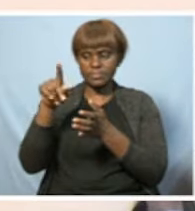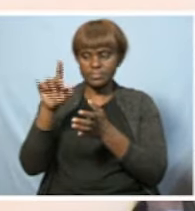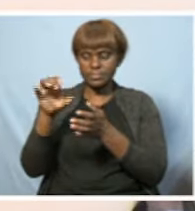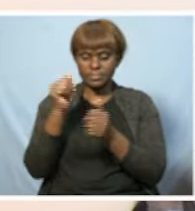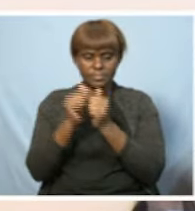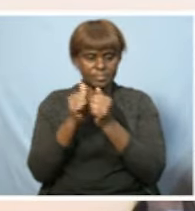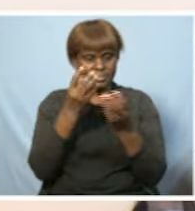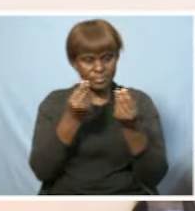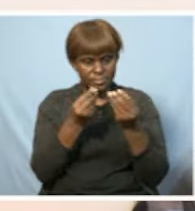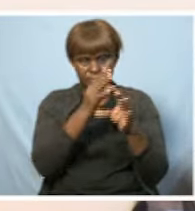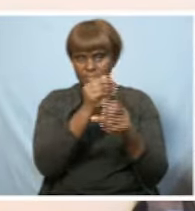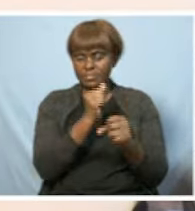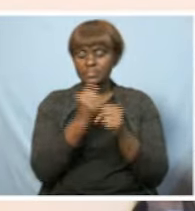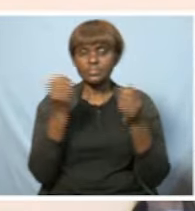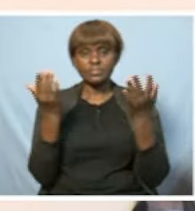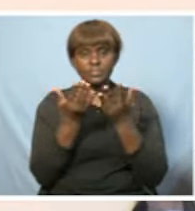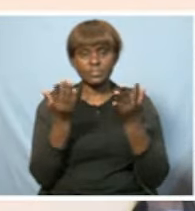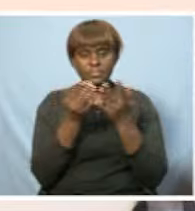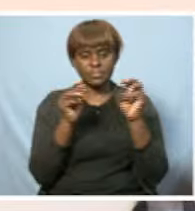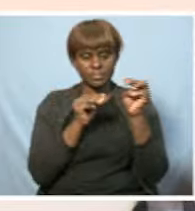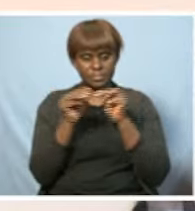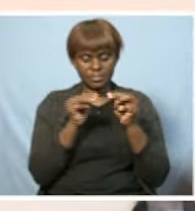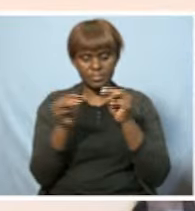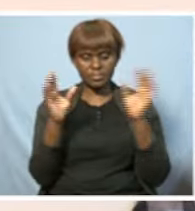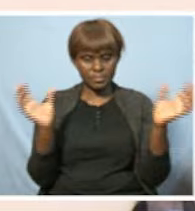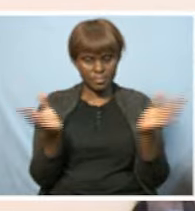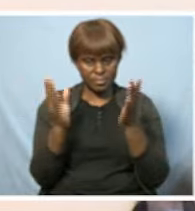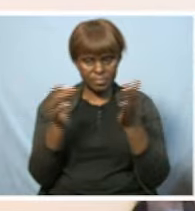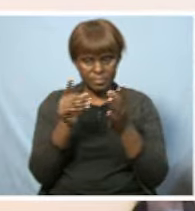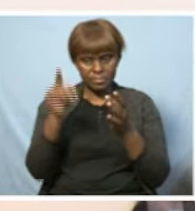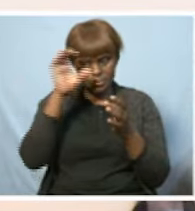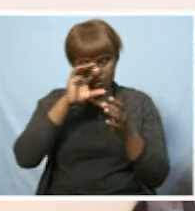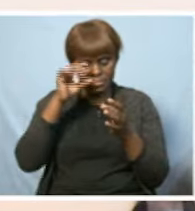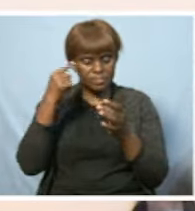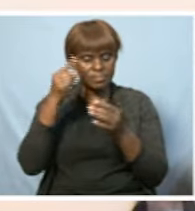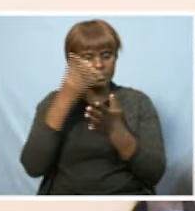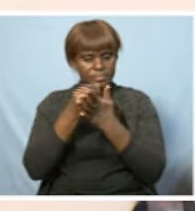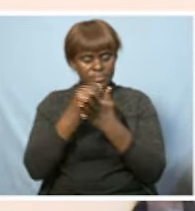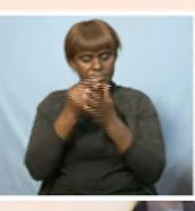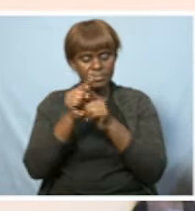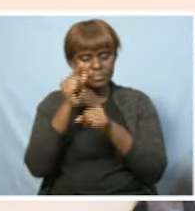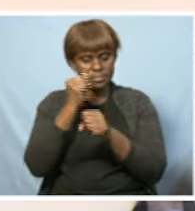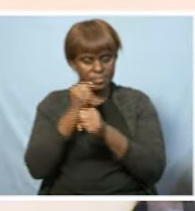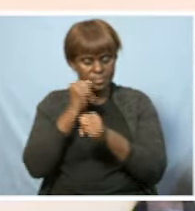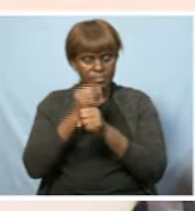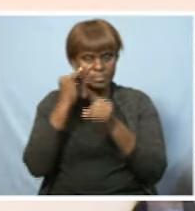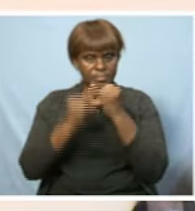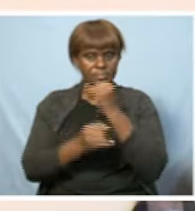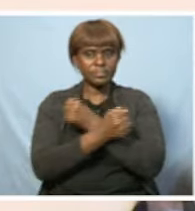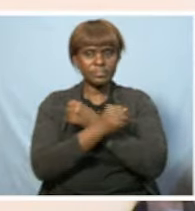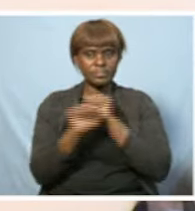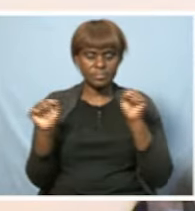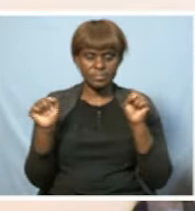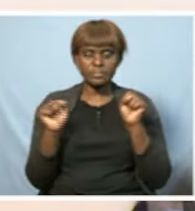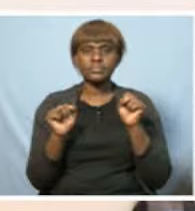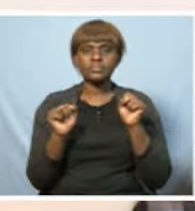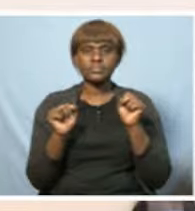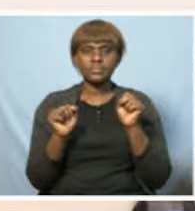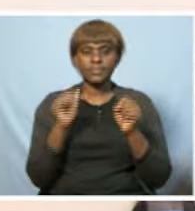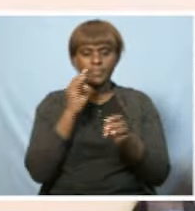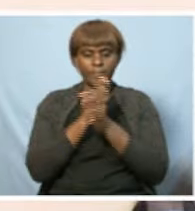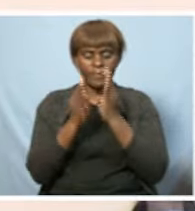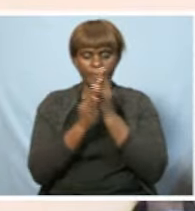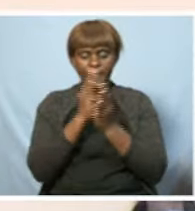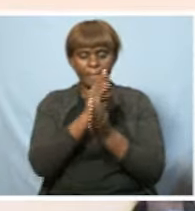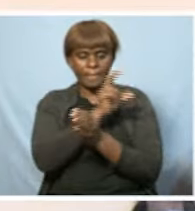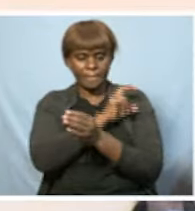funding. Management encouraged the contractor to source for funds, and the works have since been done. Construction of police